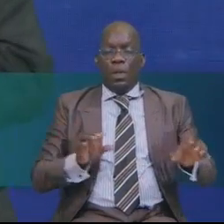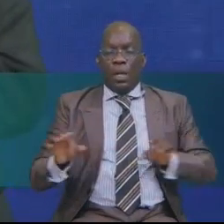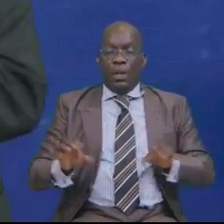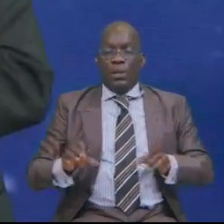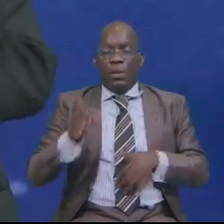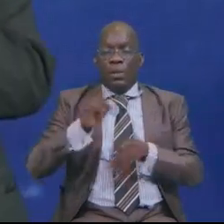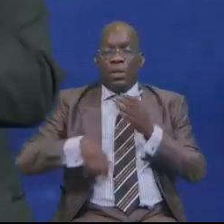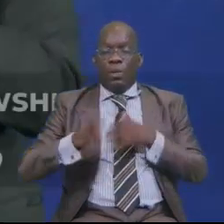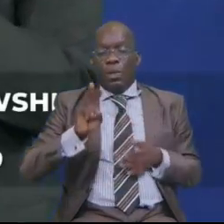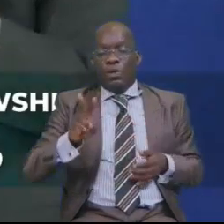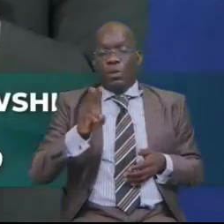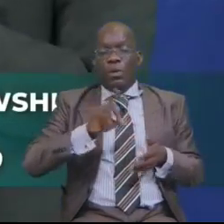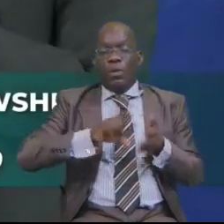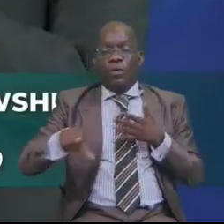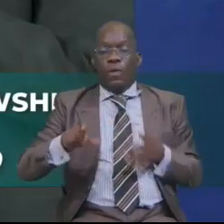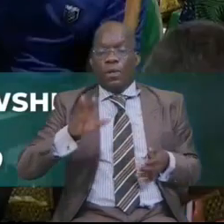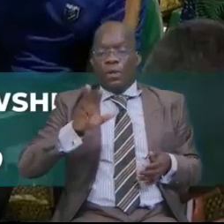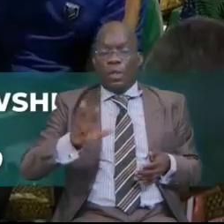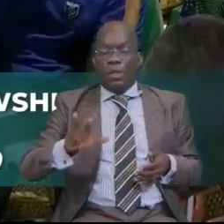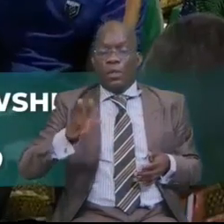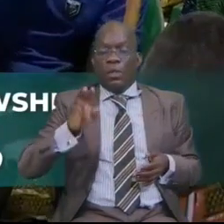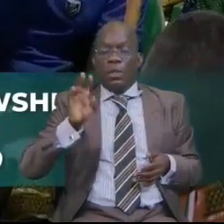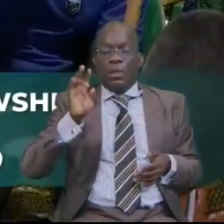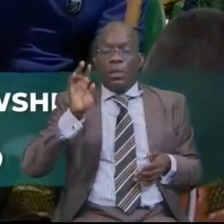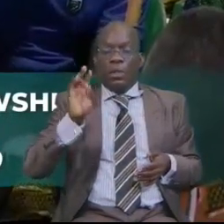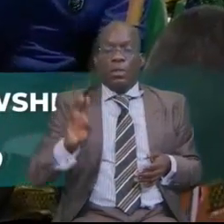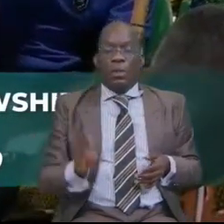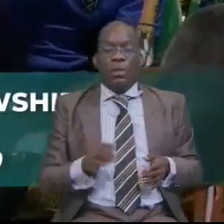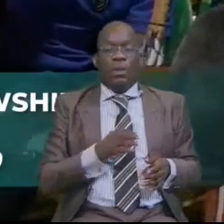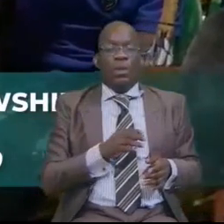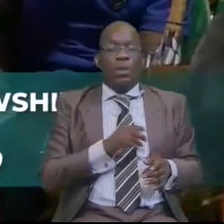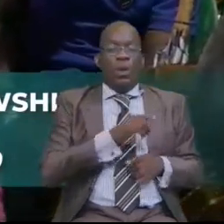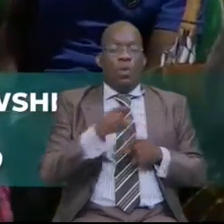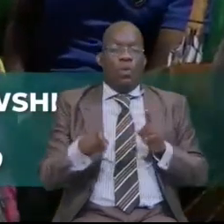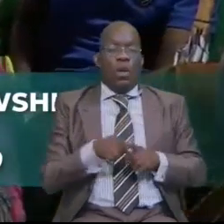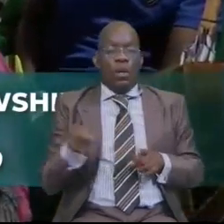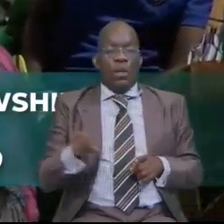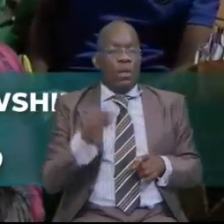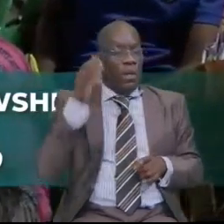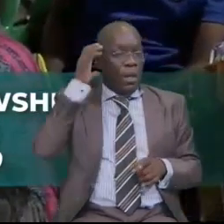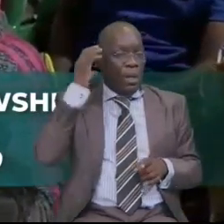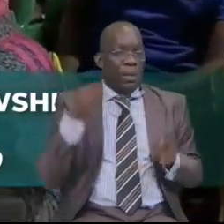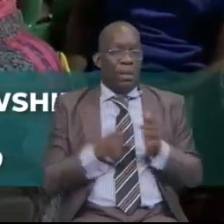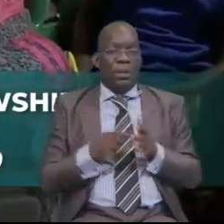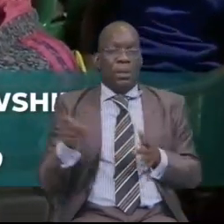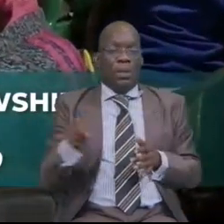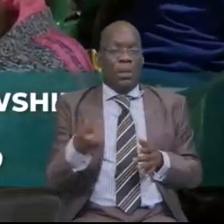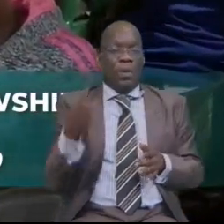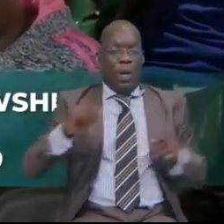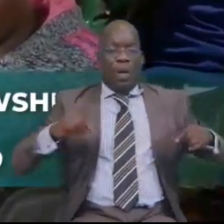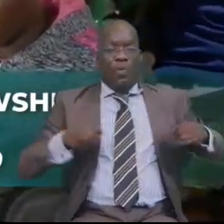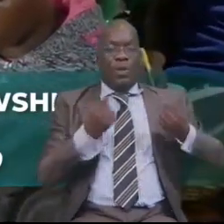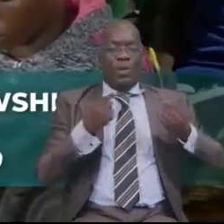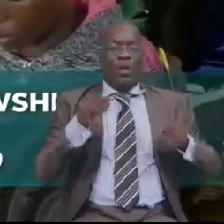verse 37. Now when they heard this, they were pricked in their heart, and they said